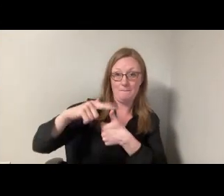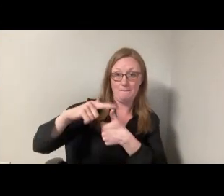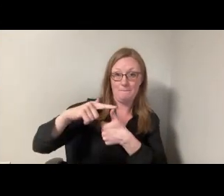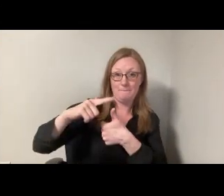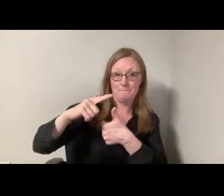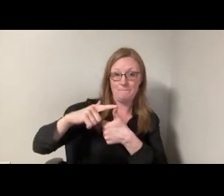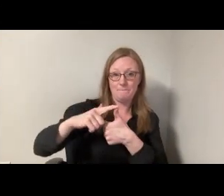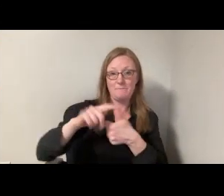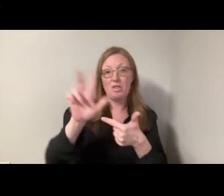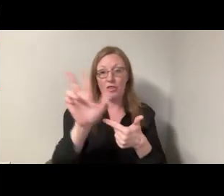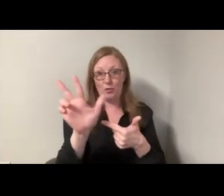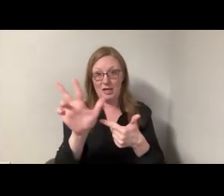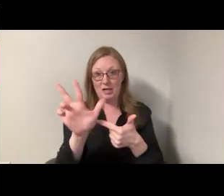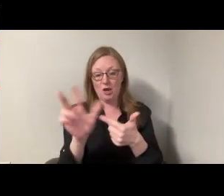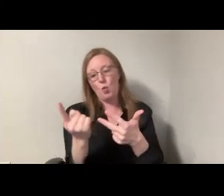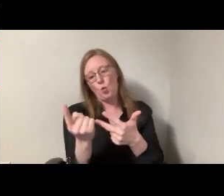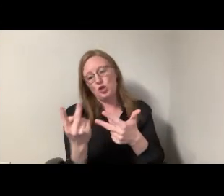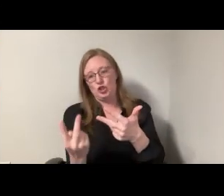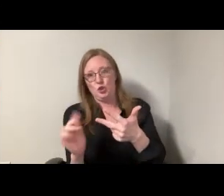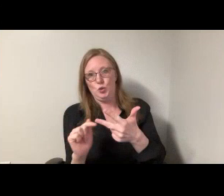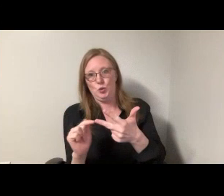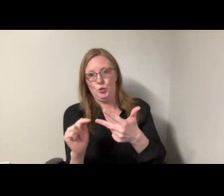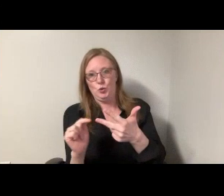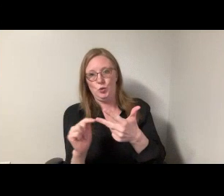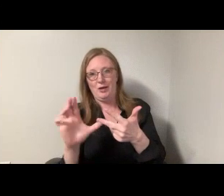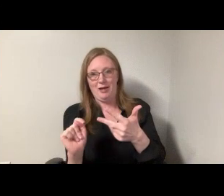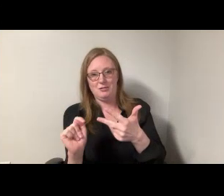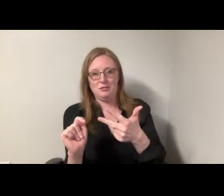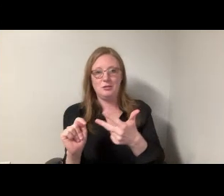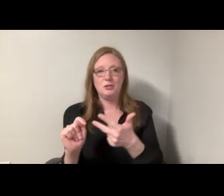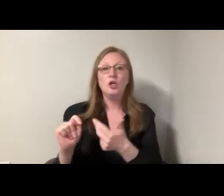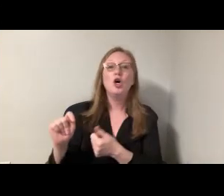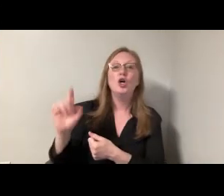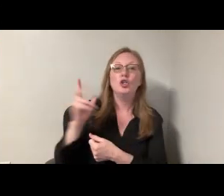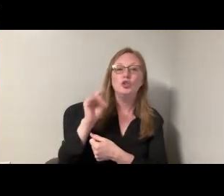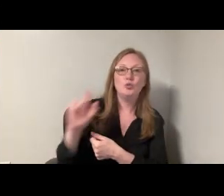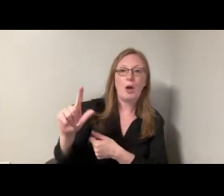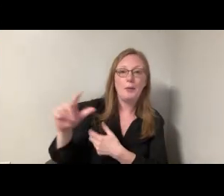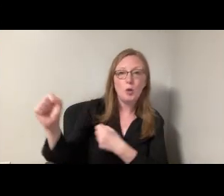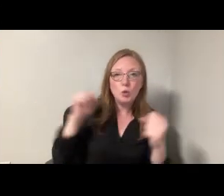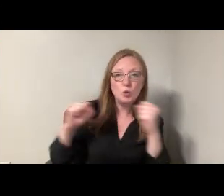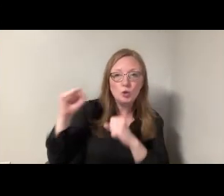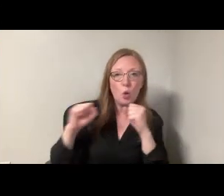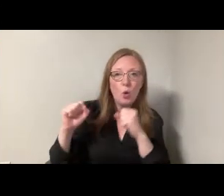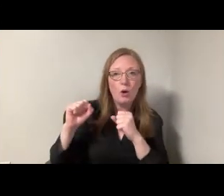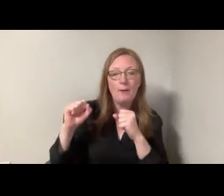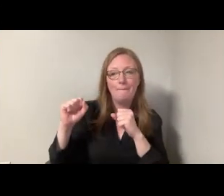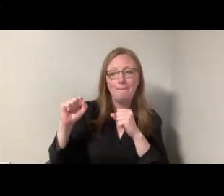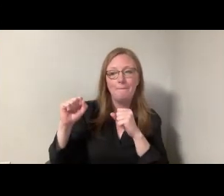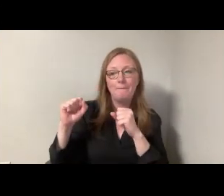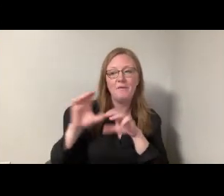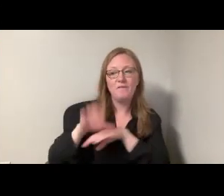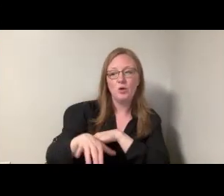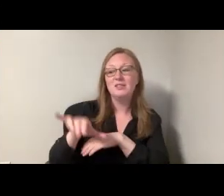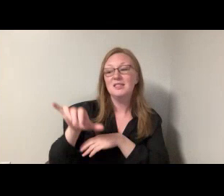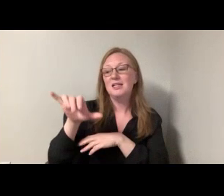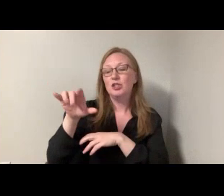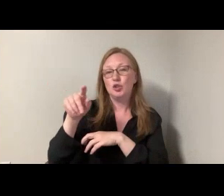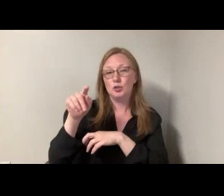Cat 3 is a medium, and Cat 1 or 2 is low. Tropical storm force winds are in tropical storm